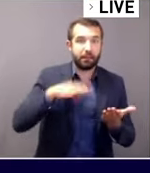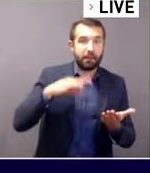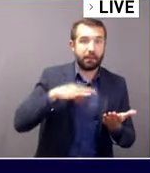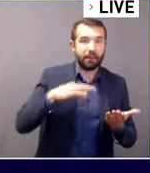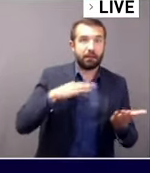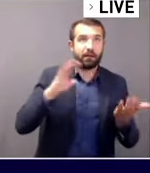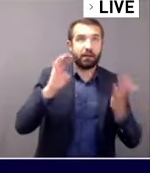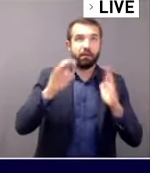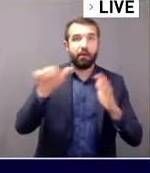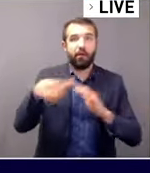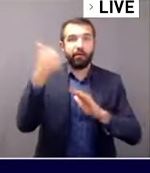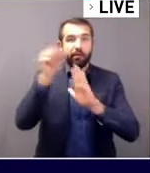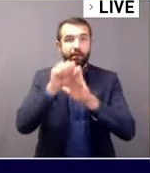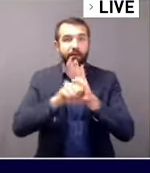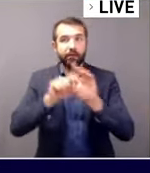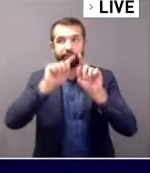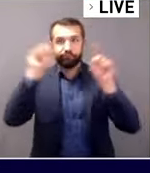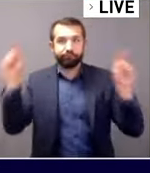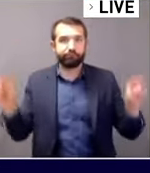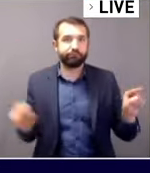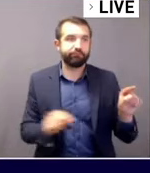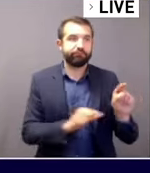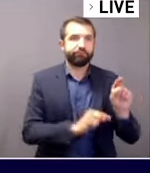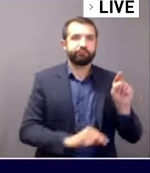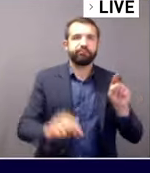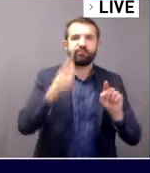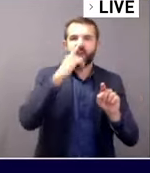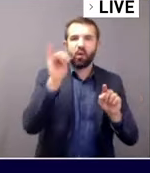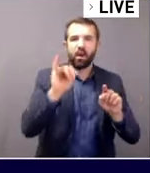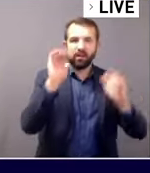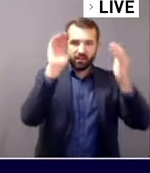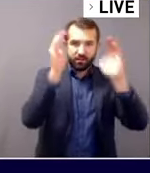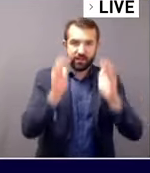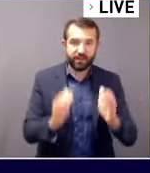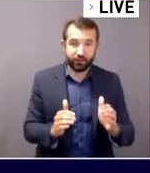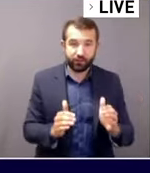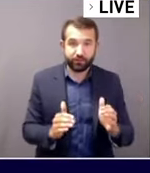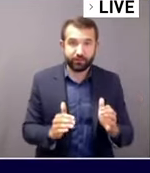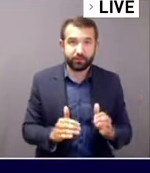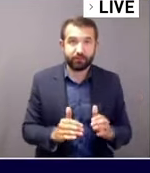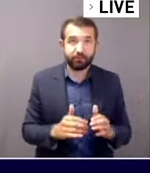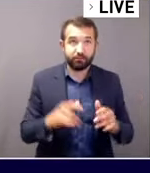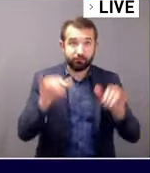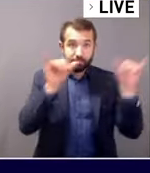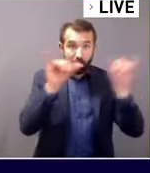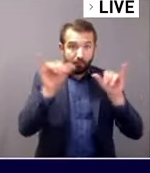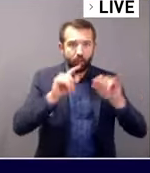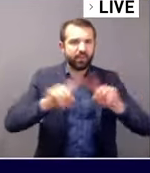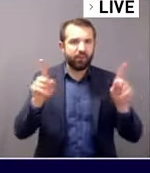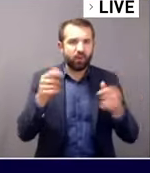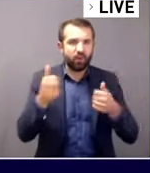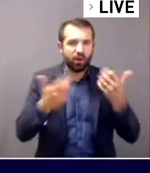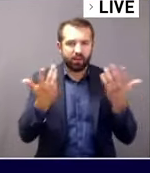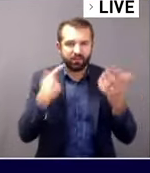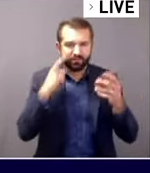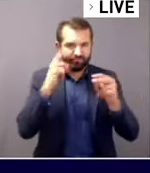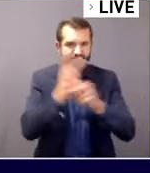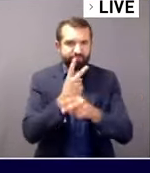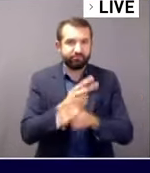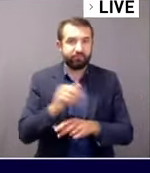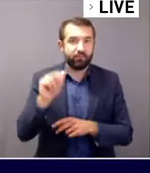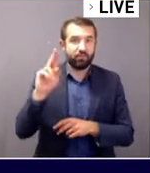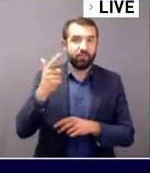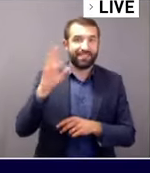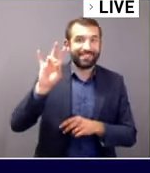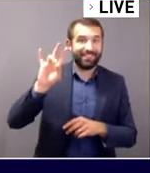But what is more likely to have happened on the August 7th wedding is that one or more individuals, likely